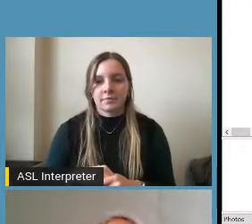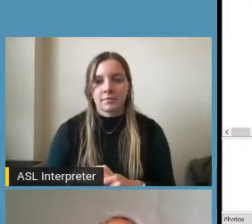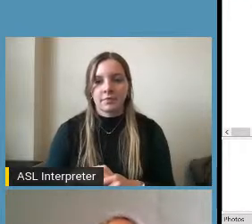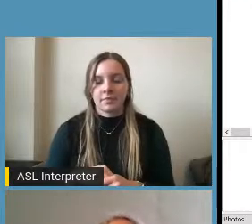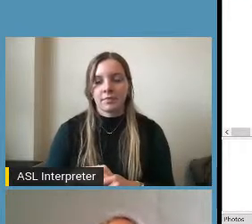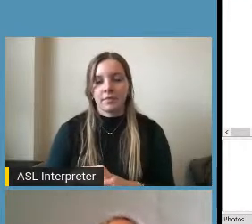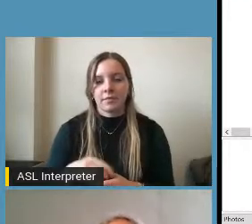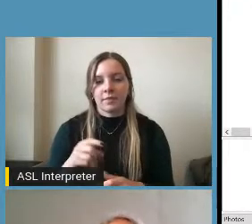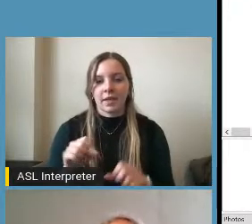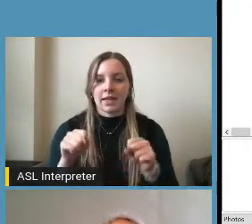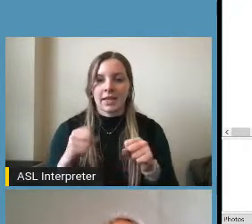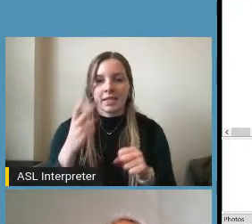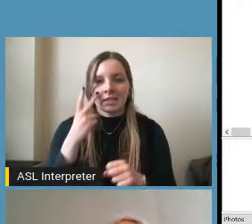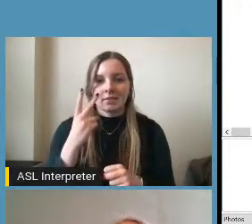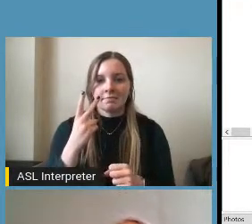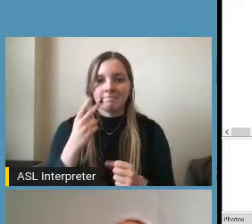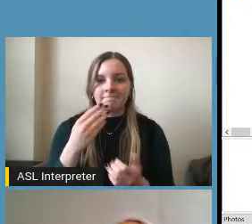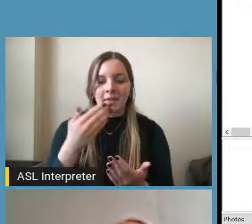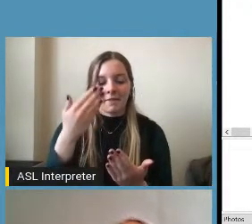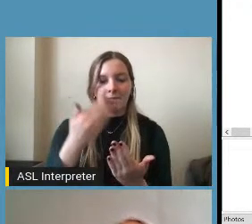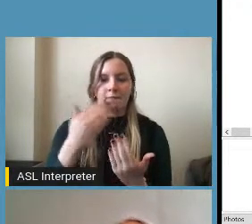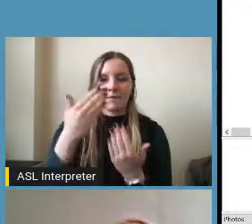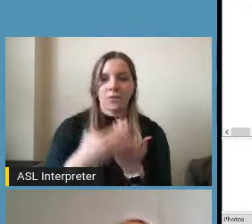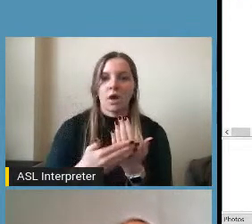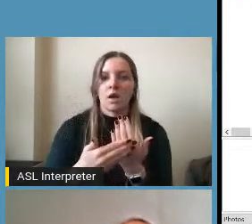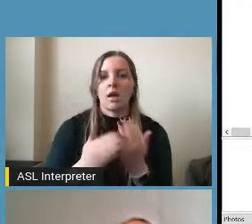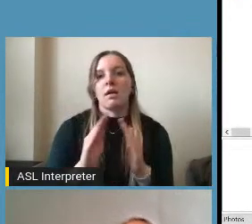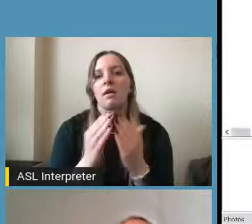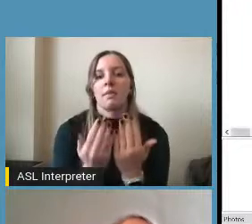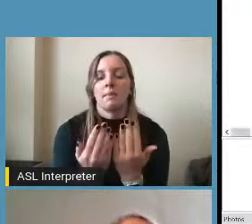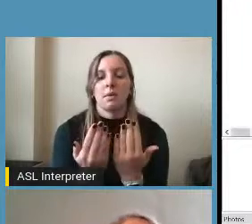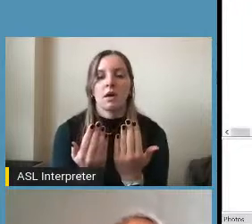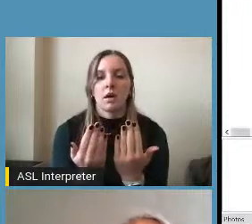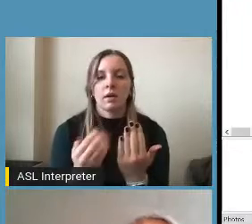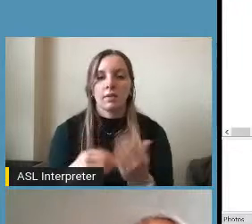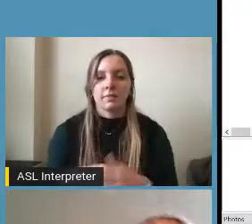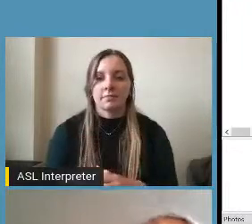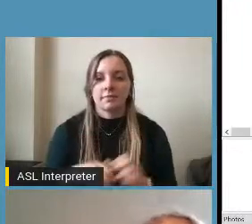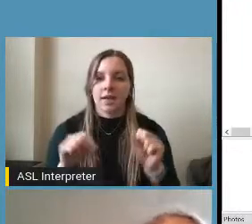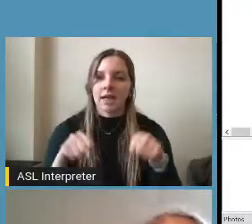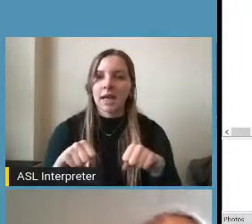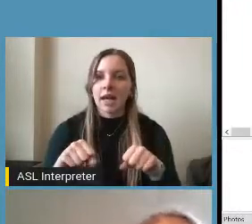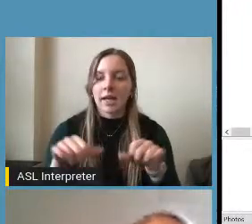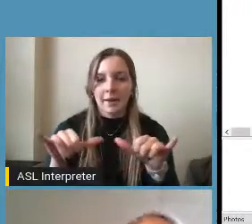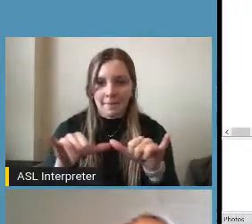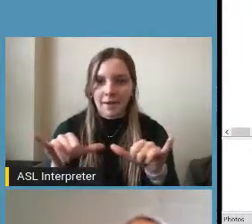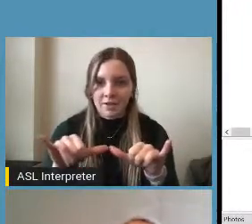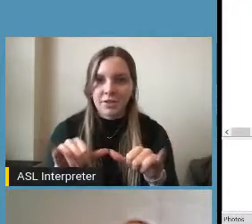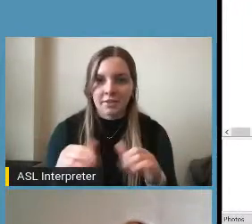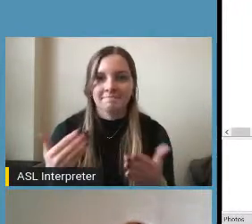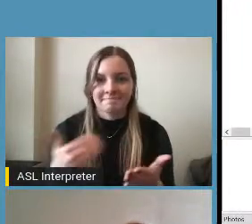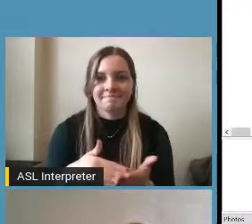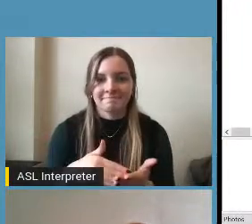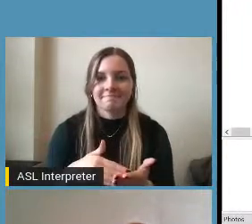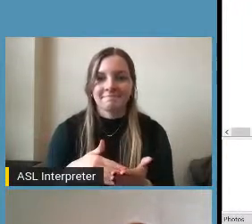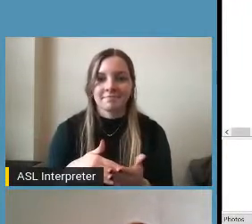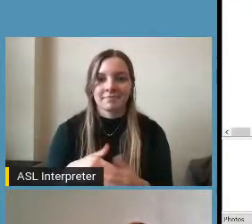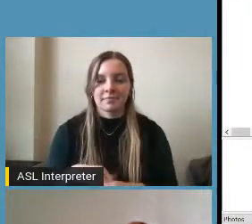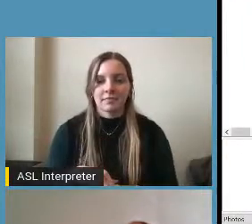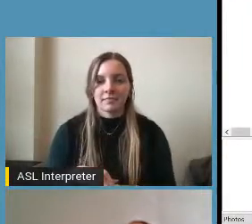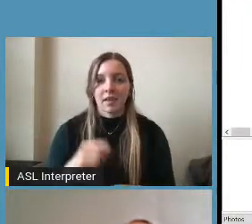So here's the front of the book, and same thing. Like I can measure in this. This is the point cloud. In this case, I have 19 million